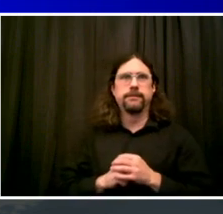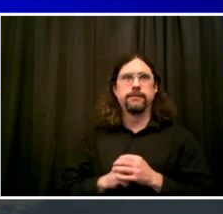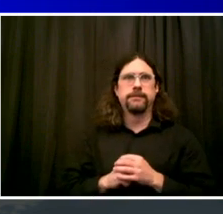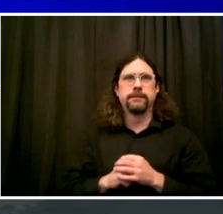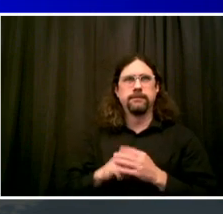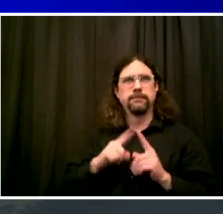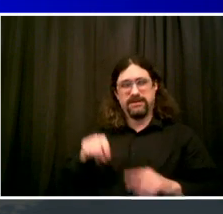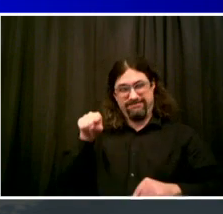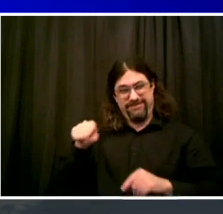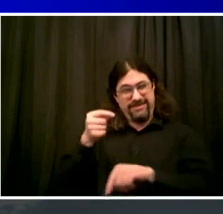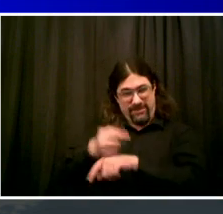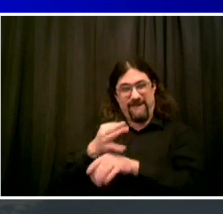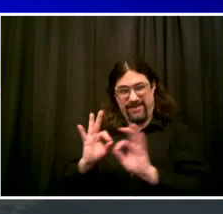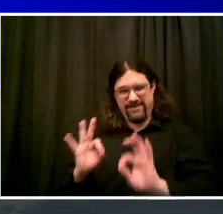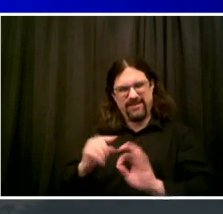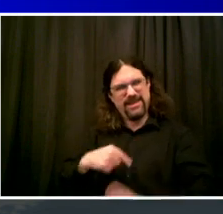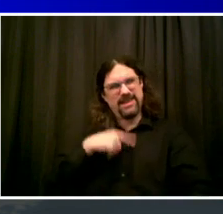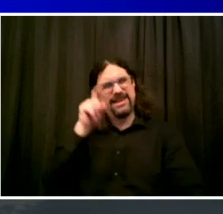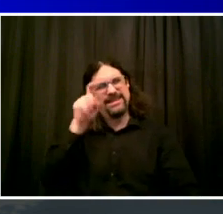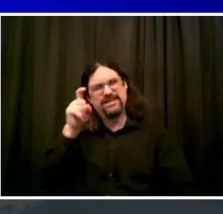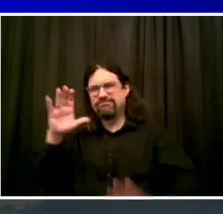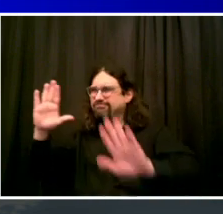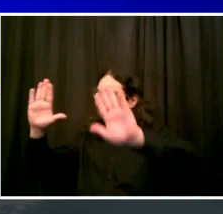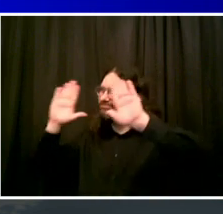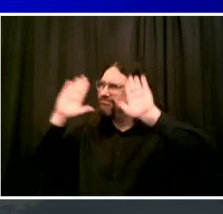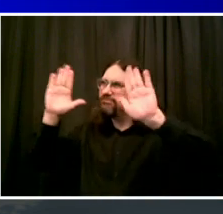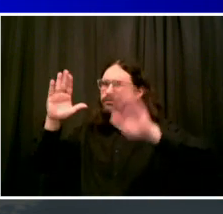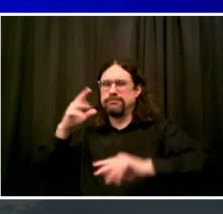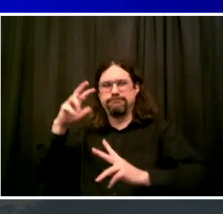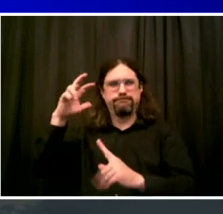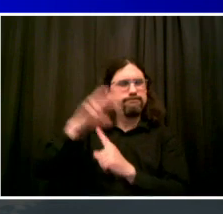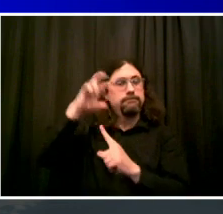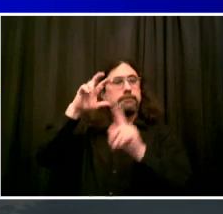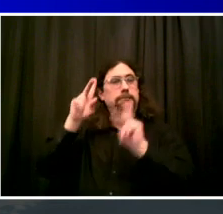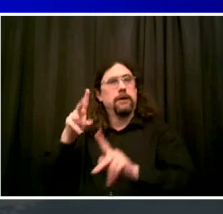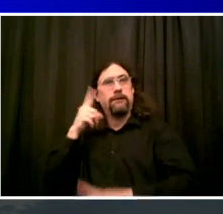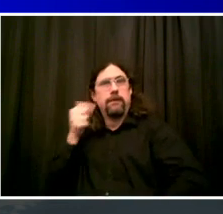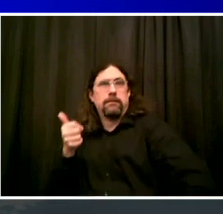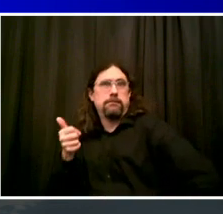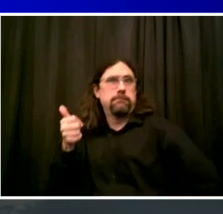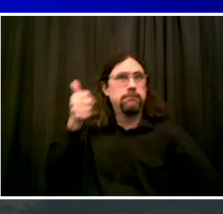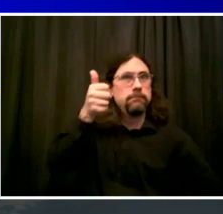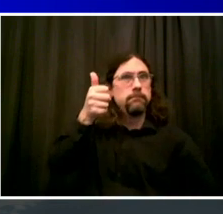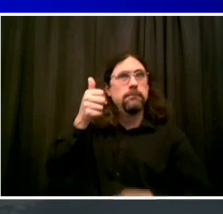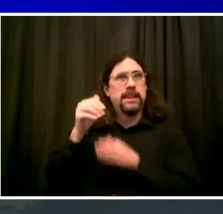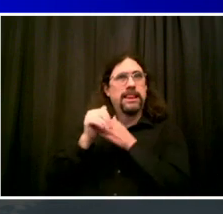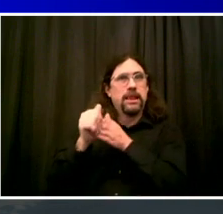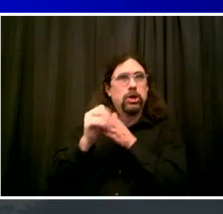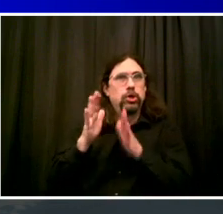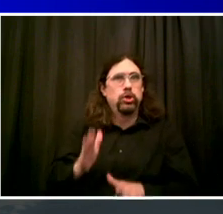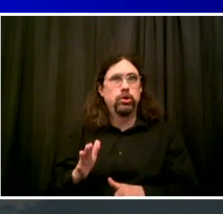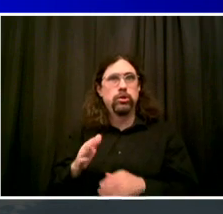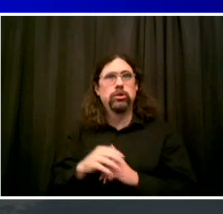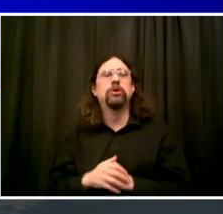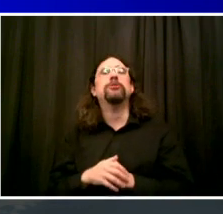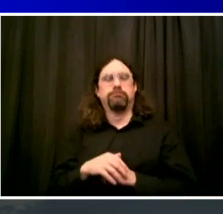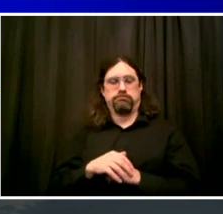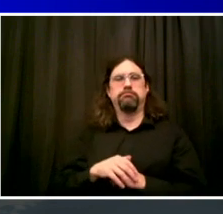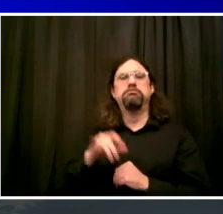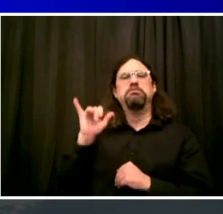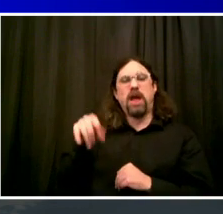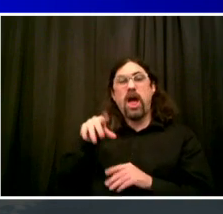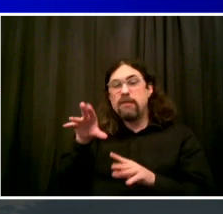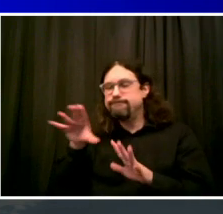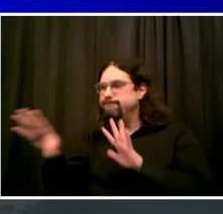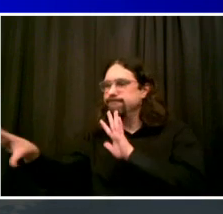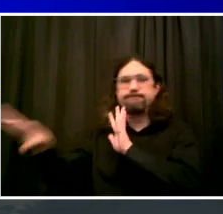serve in the role of executive director. I'm announcing today that Grace Bonilla will be executive director of the task force. She has